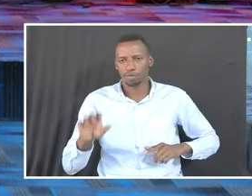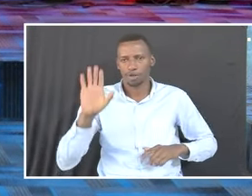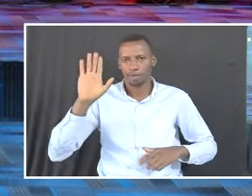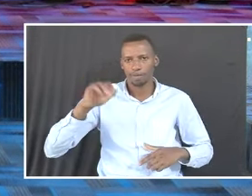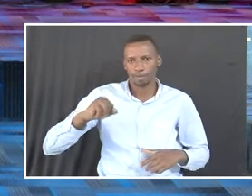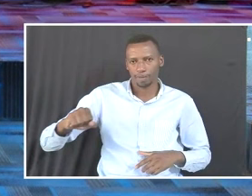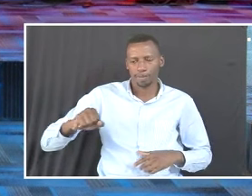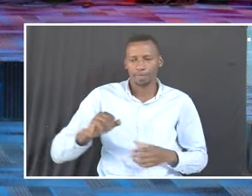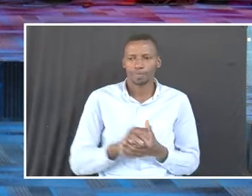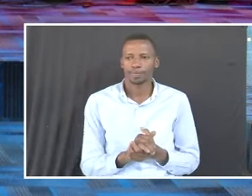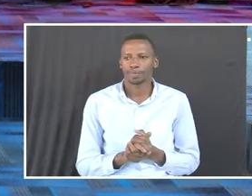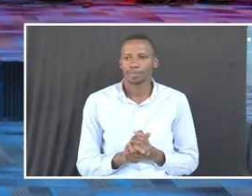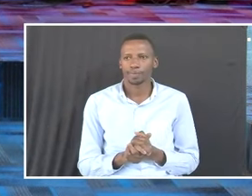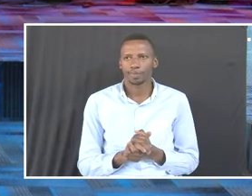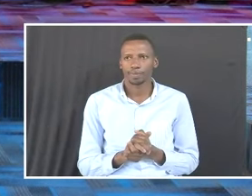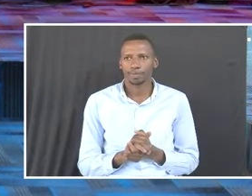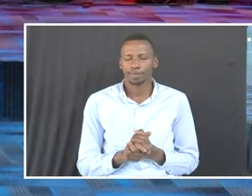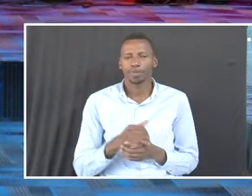I do hear